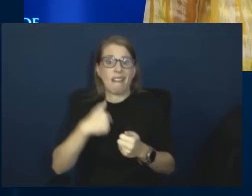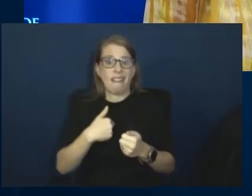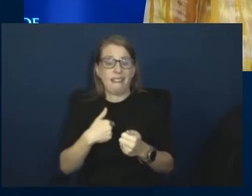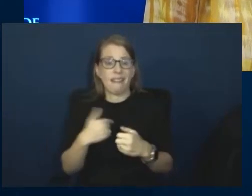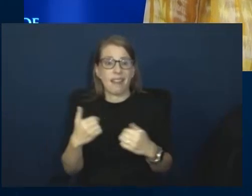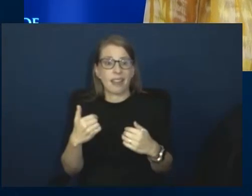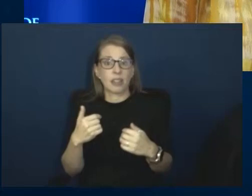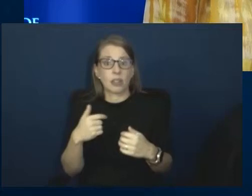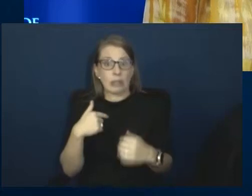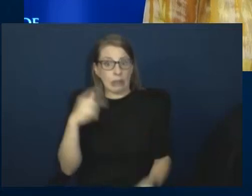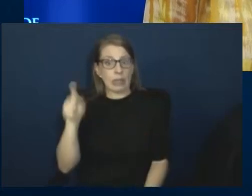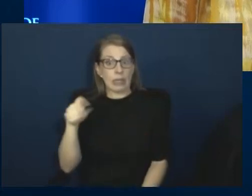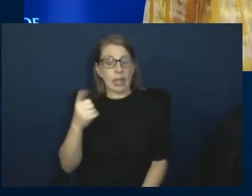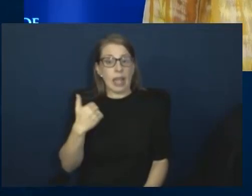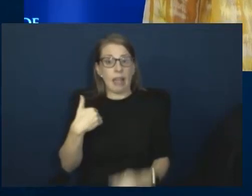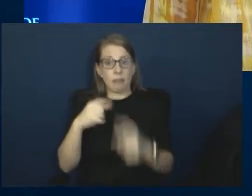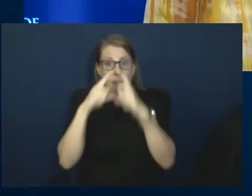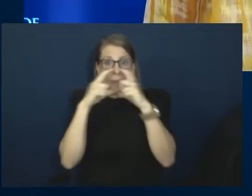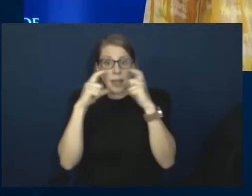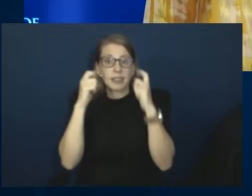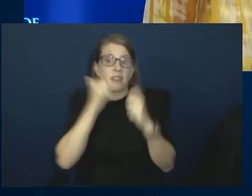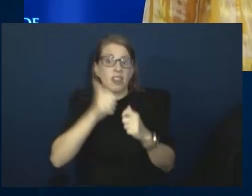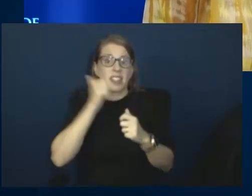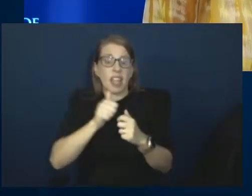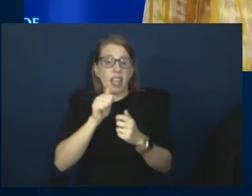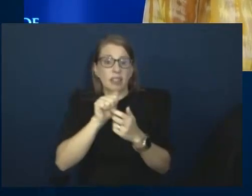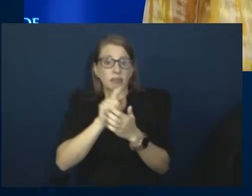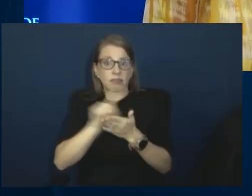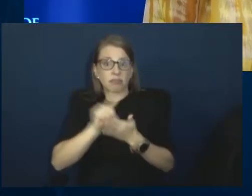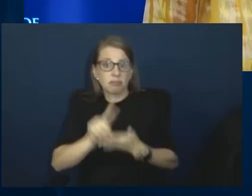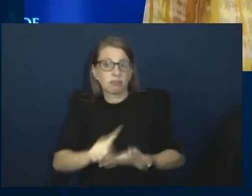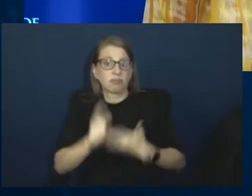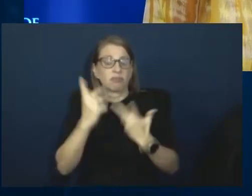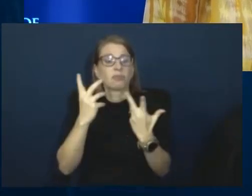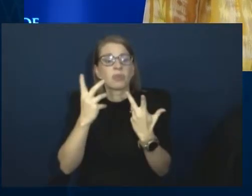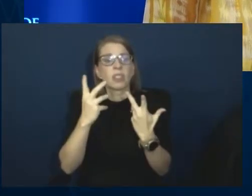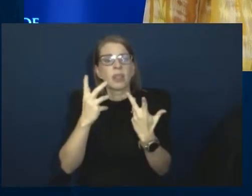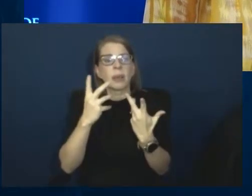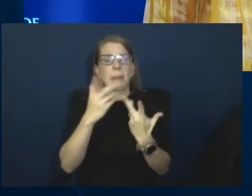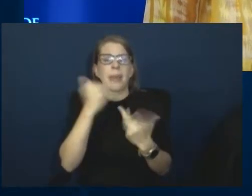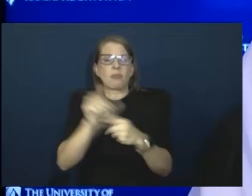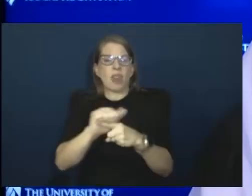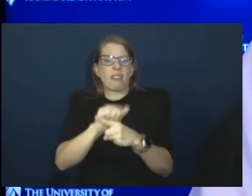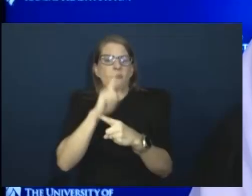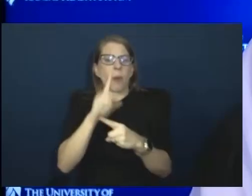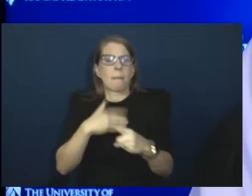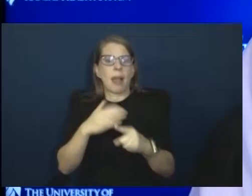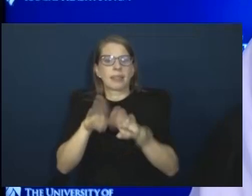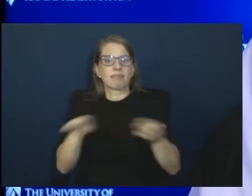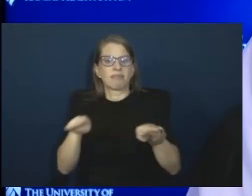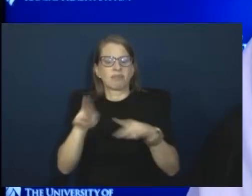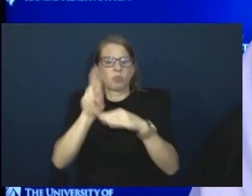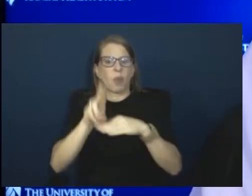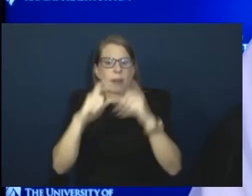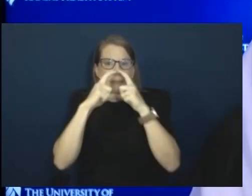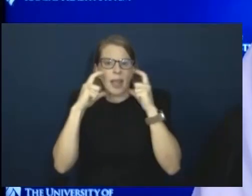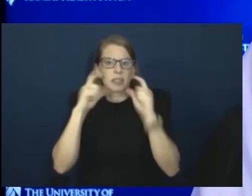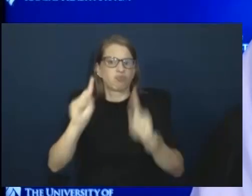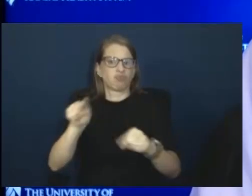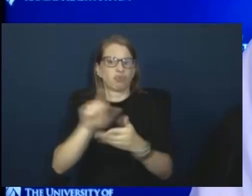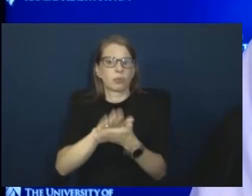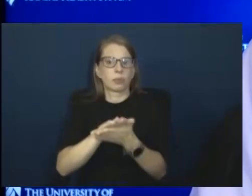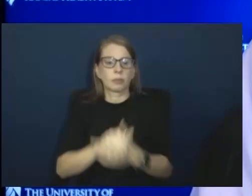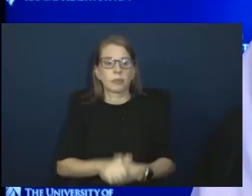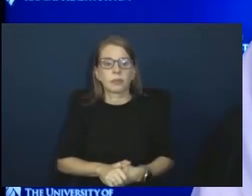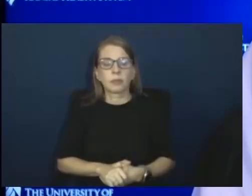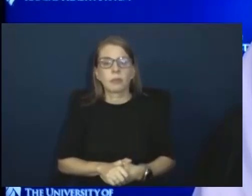do I need to have a mask for every day of the week? What's the best practices for my kids going to school with masks? Yeah, I think it'd be okay to wear it a